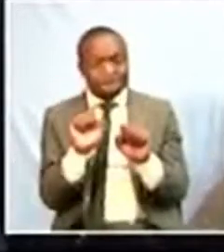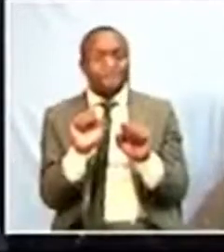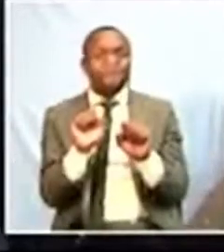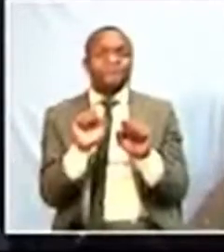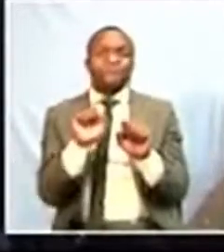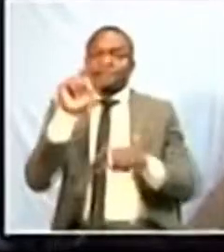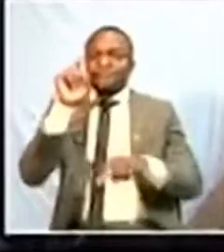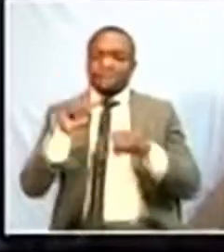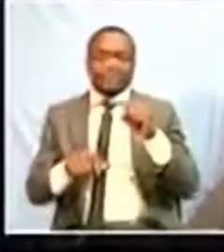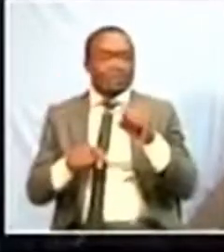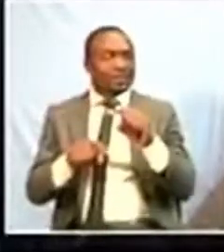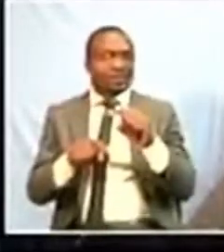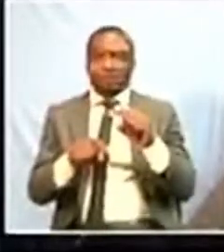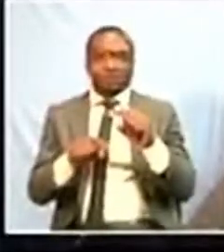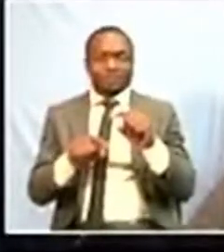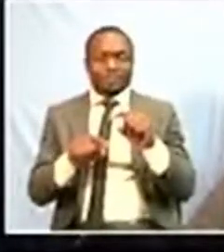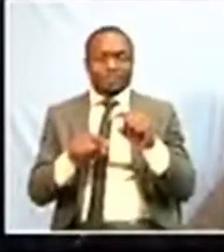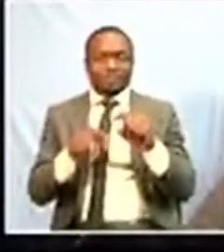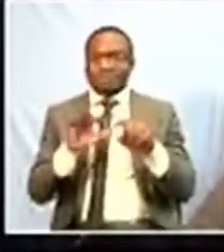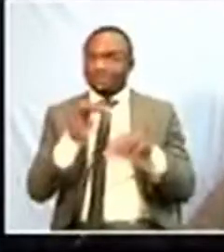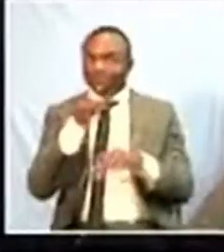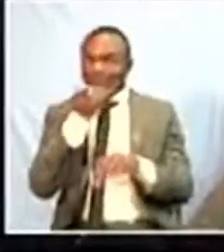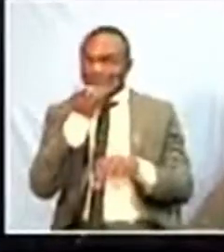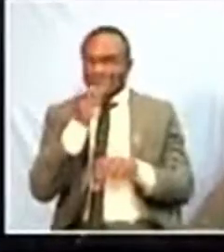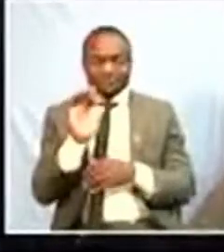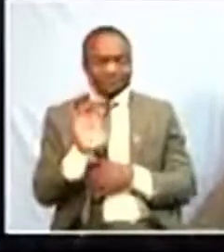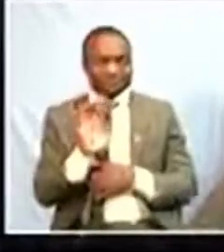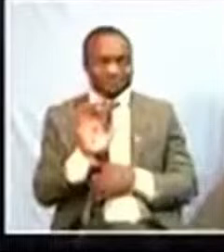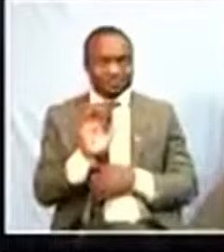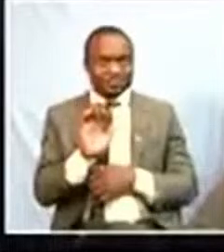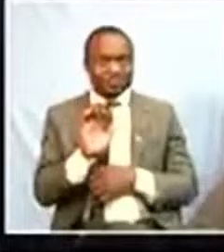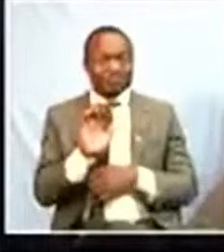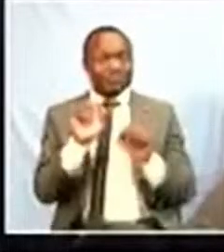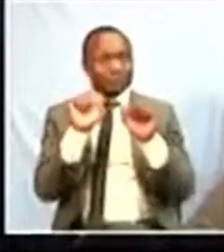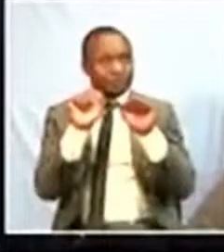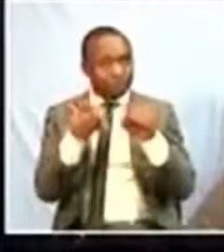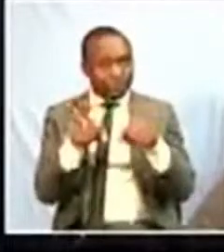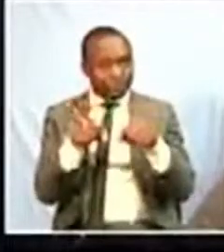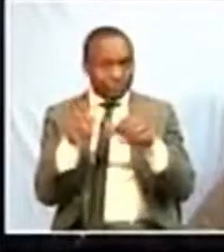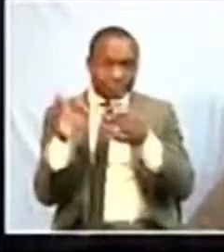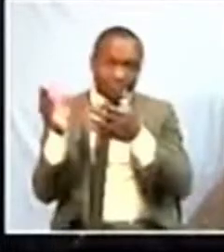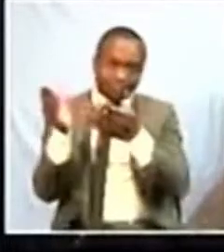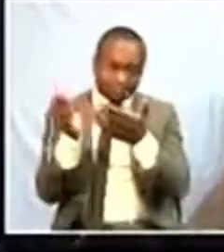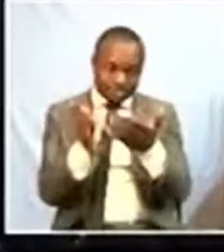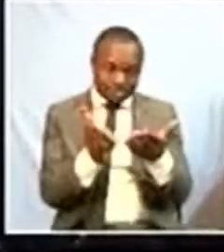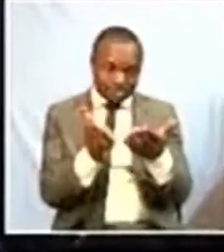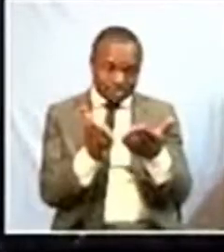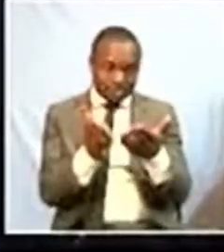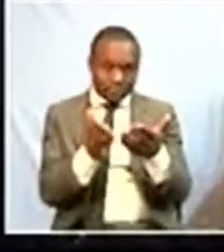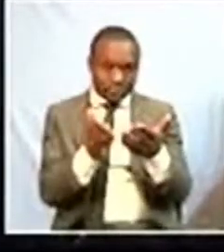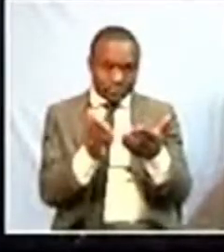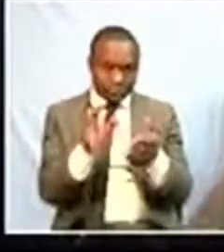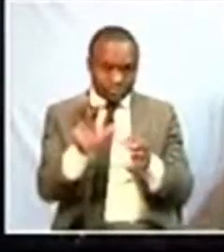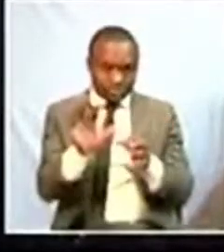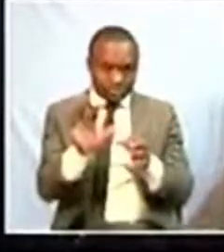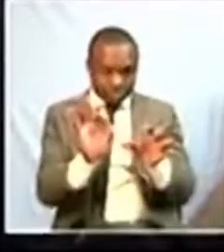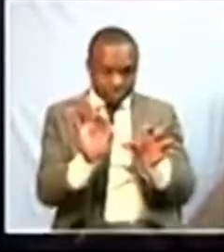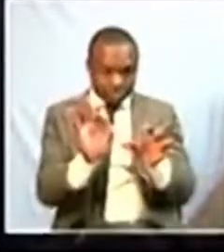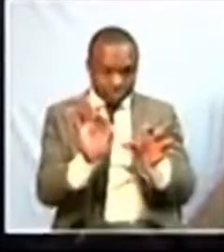you can't go wrong. So how I wish you brought a sample of this